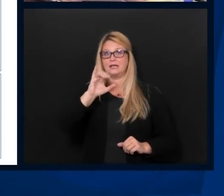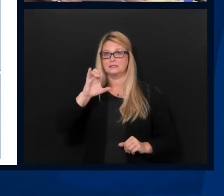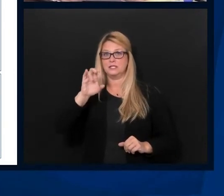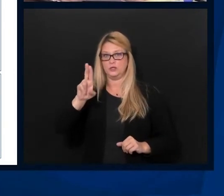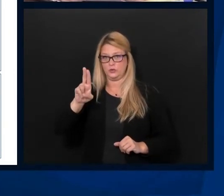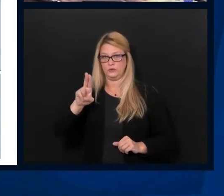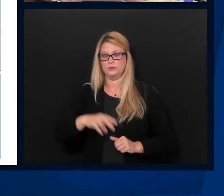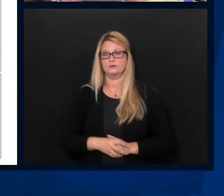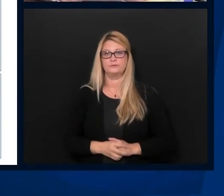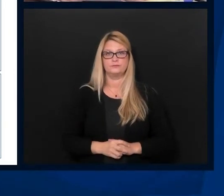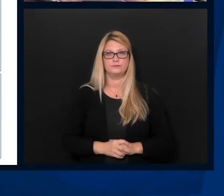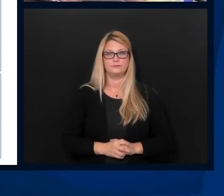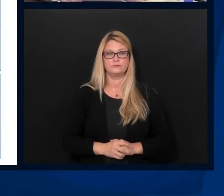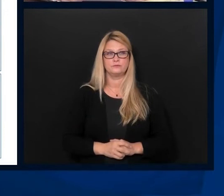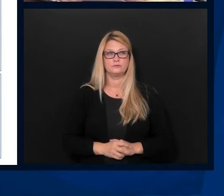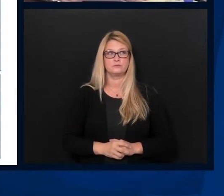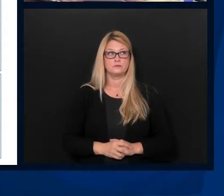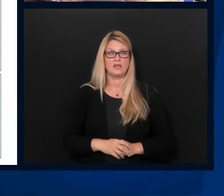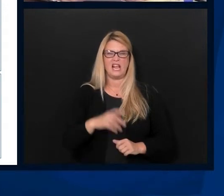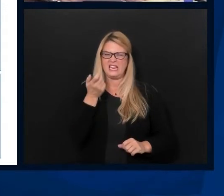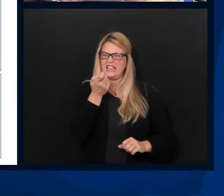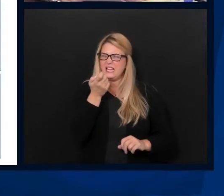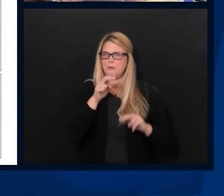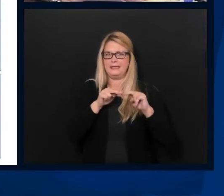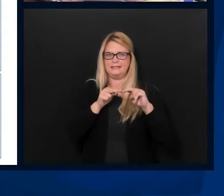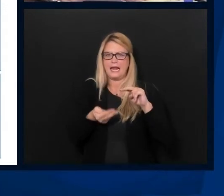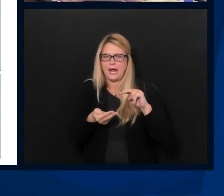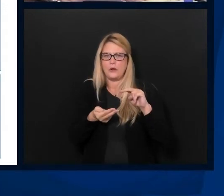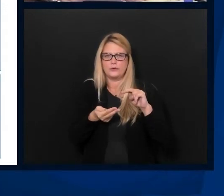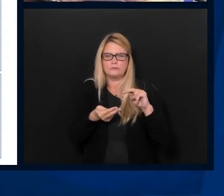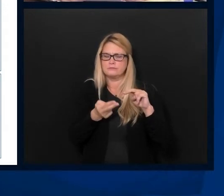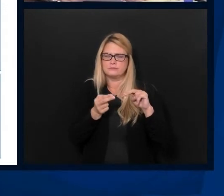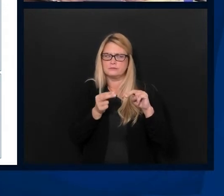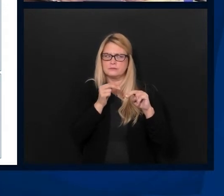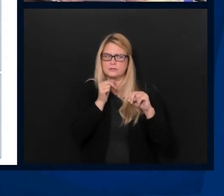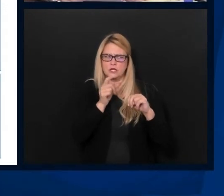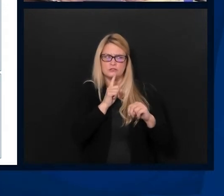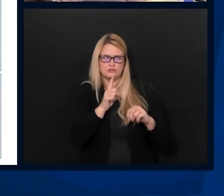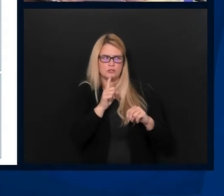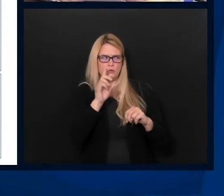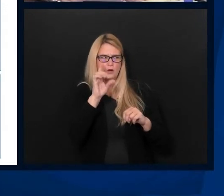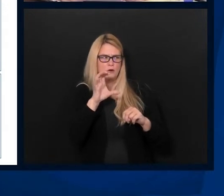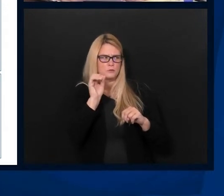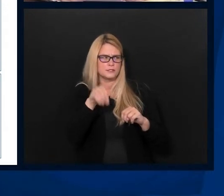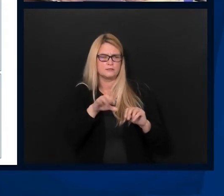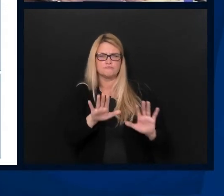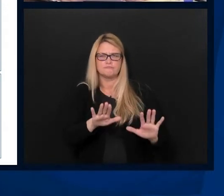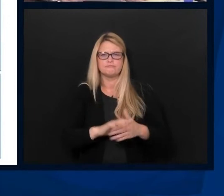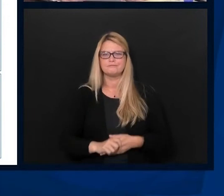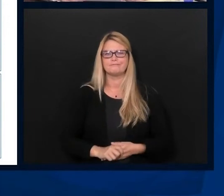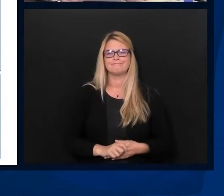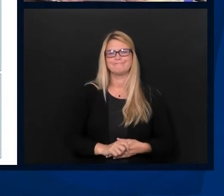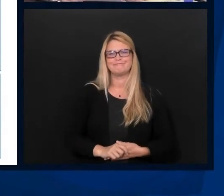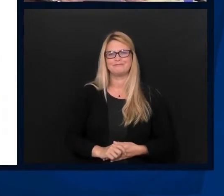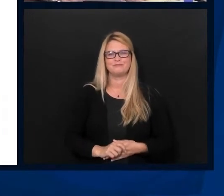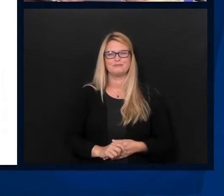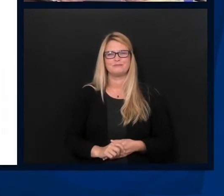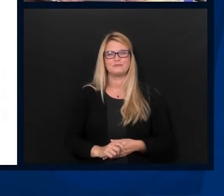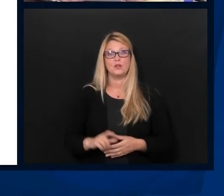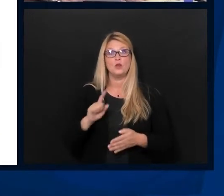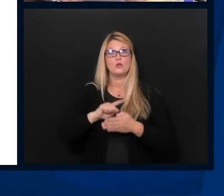units. I think those are down just a teeny bit. I'm not positive of that, but I think so. Over